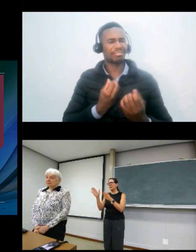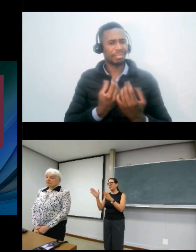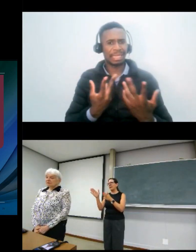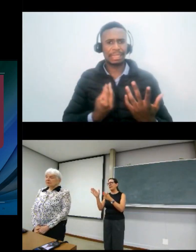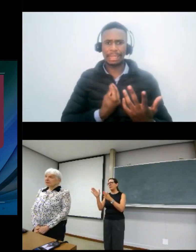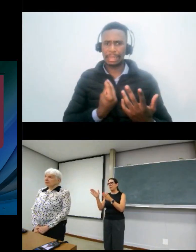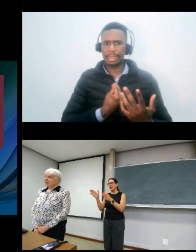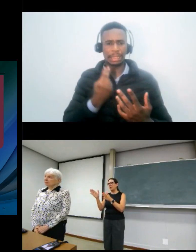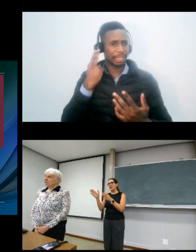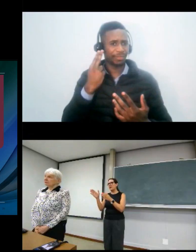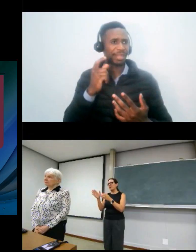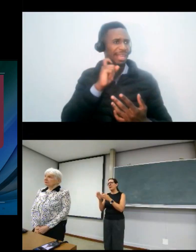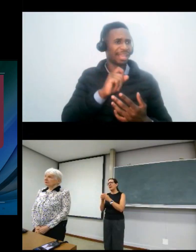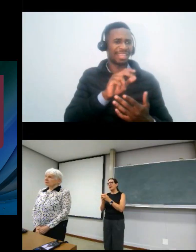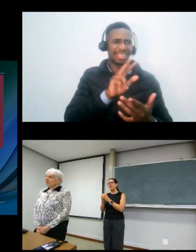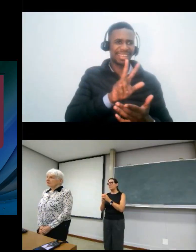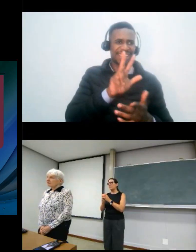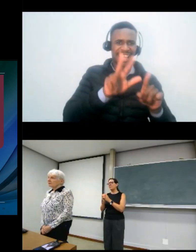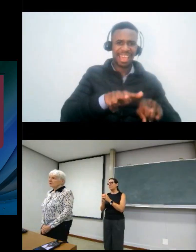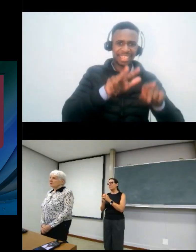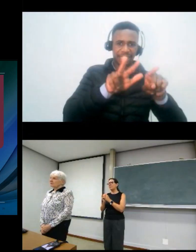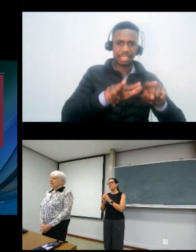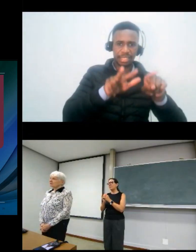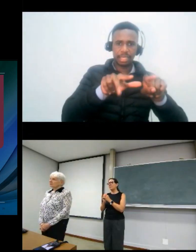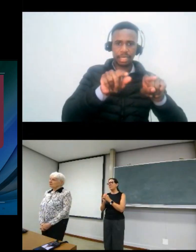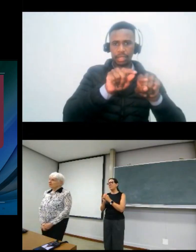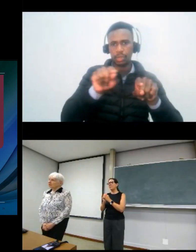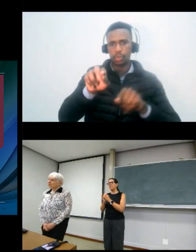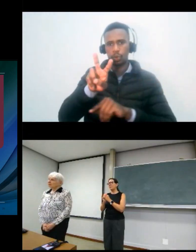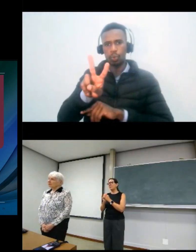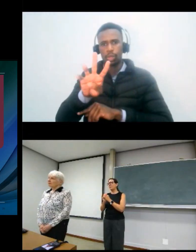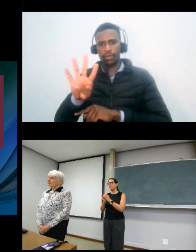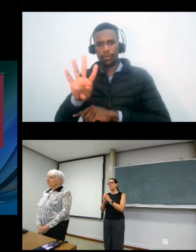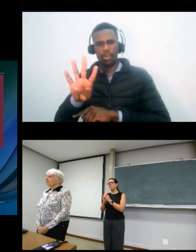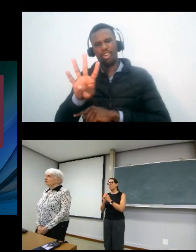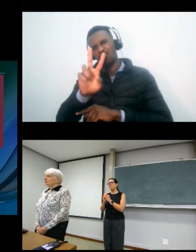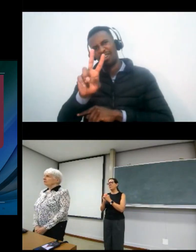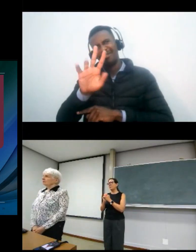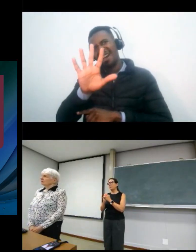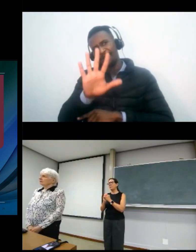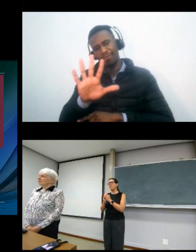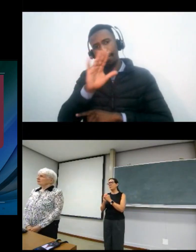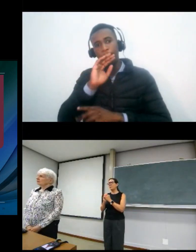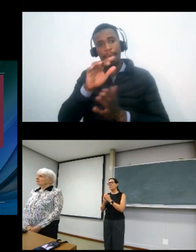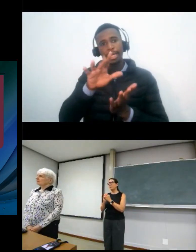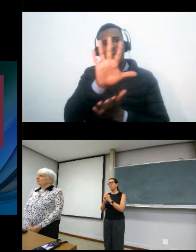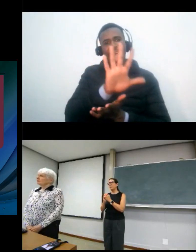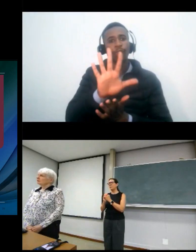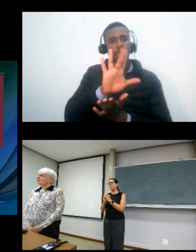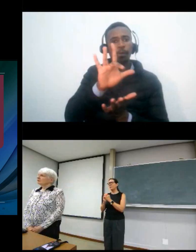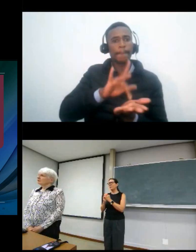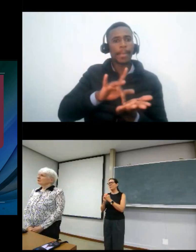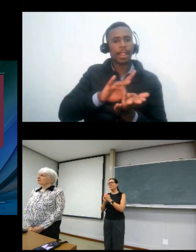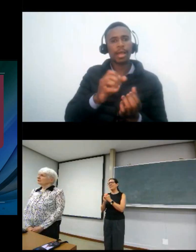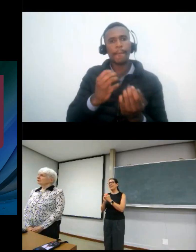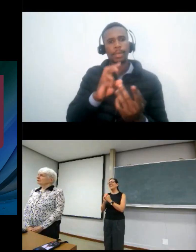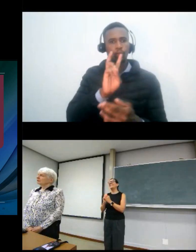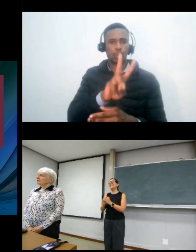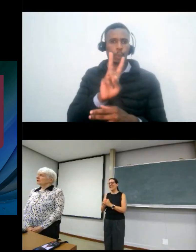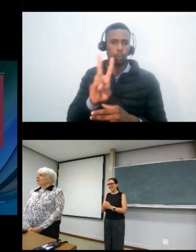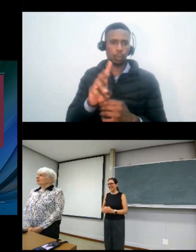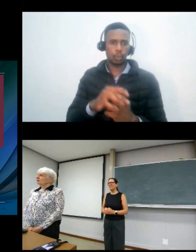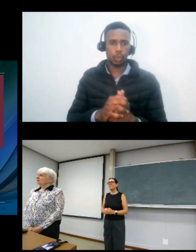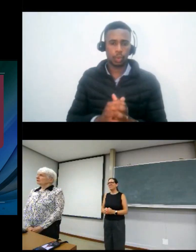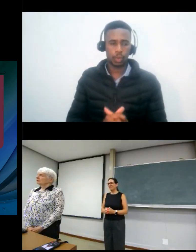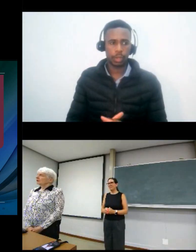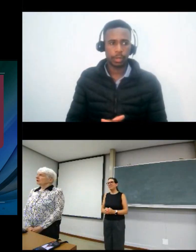24, I think, 25, around there. I mean, it really only becomes a confirm when there isn't a lot of variation in the